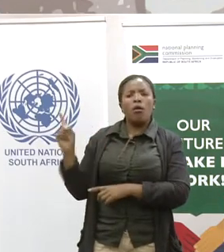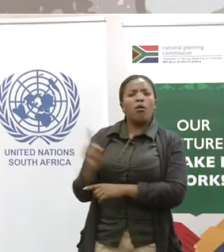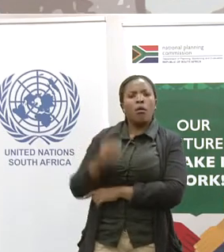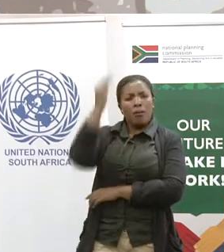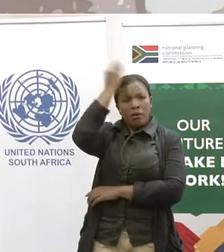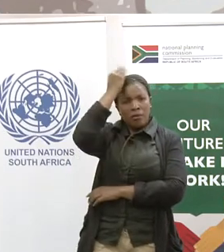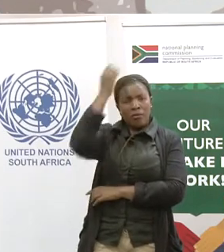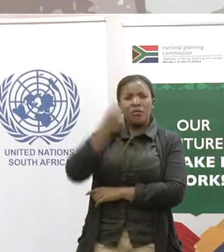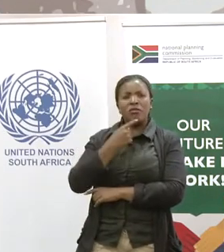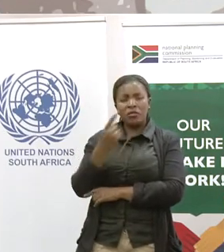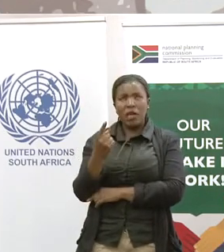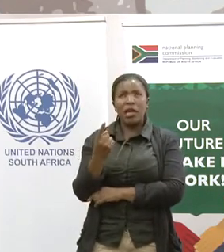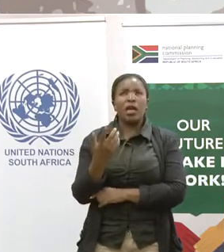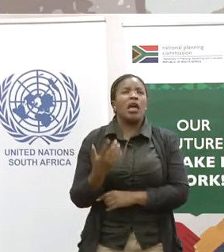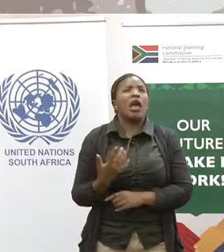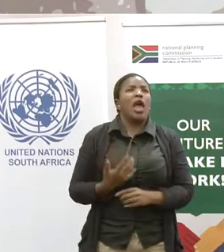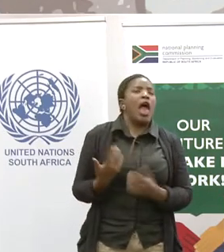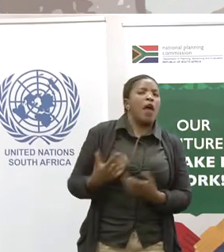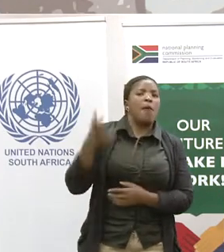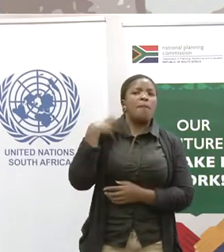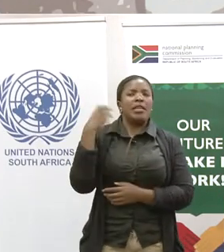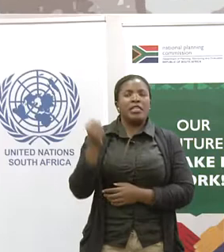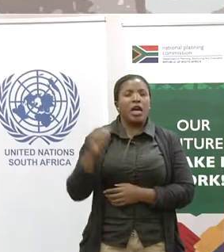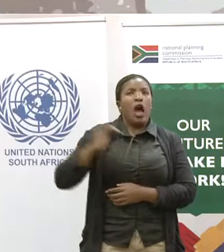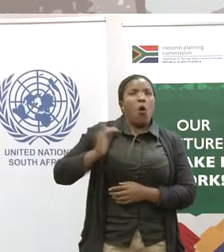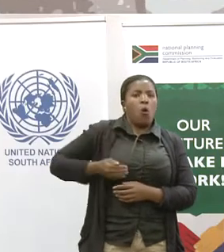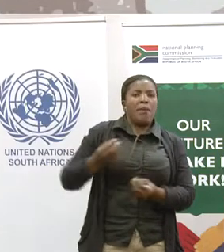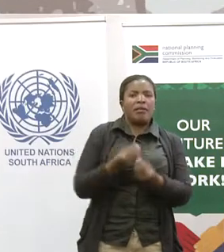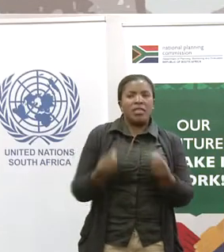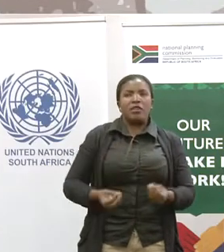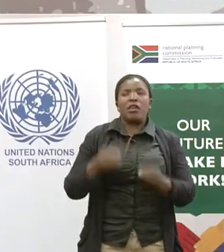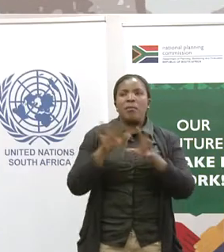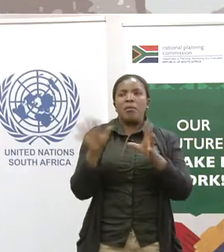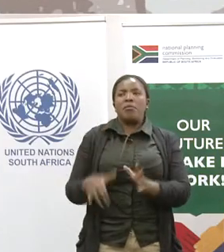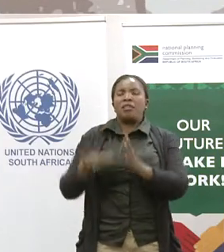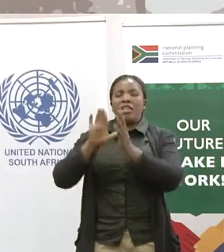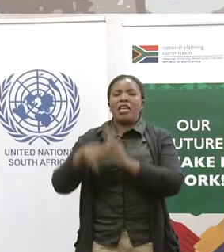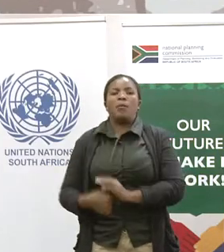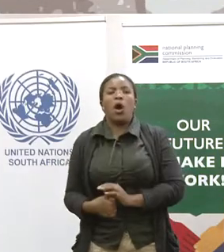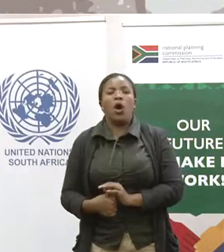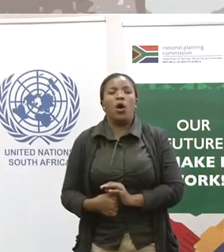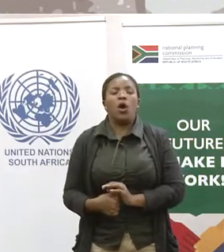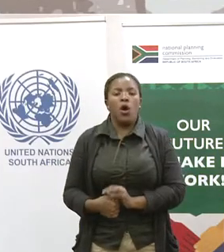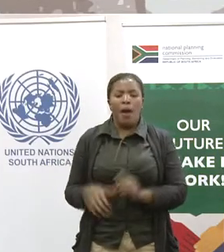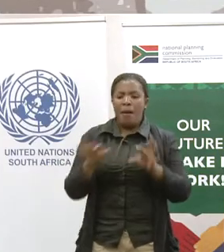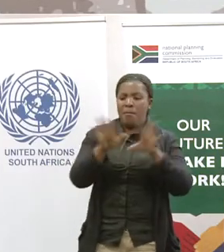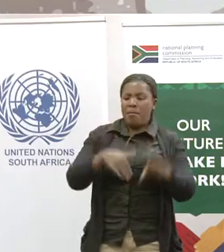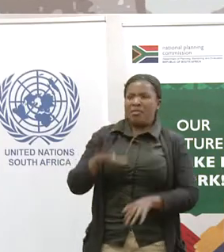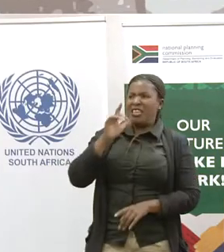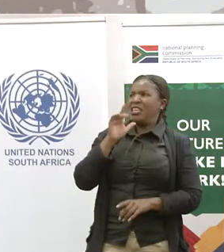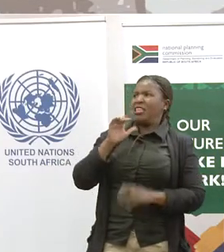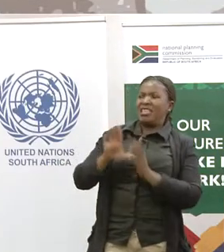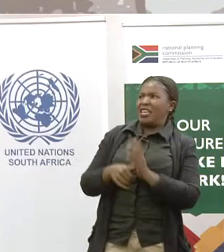the Ministry on Women, Children, and People with Disabilities will be, they all jumped. Yeah, but we want to be in the presidency.